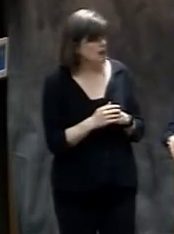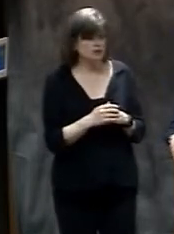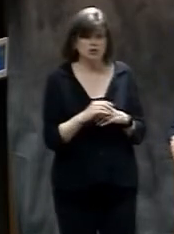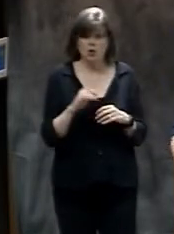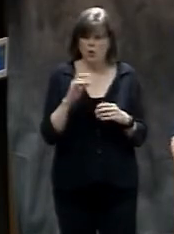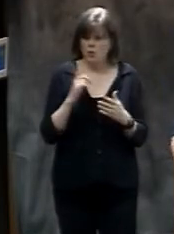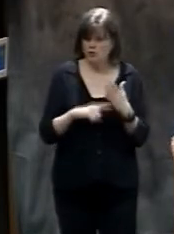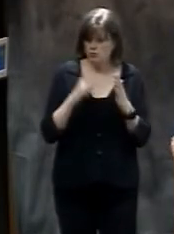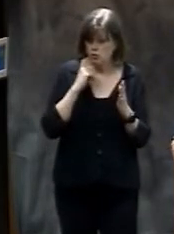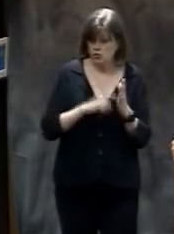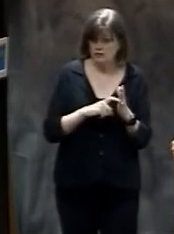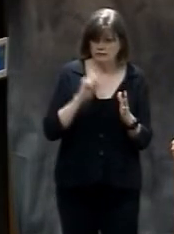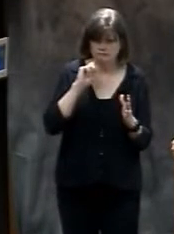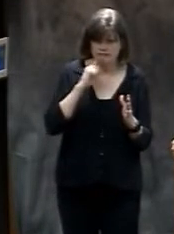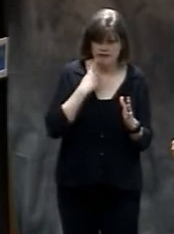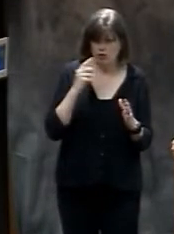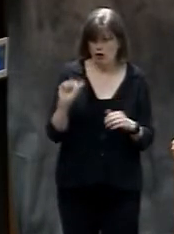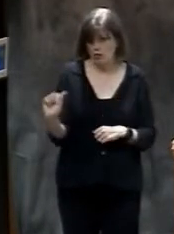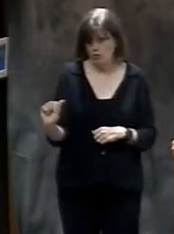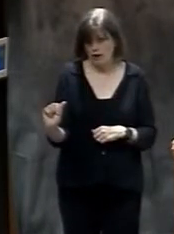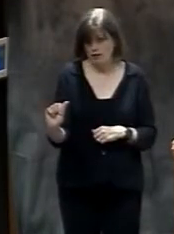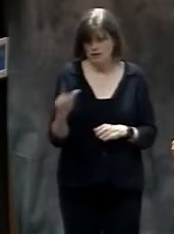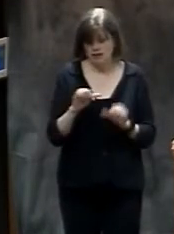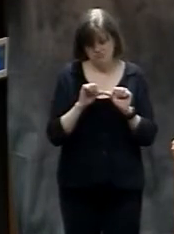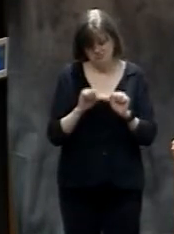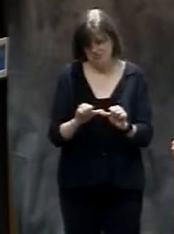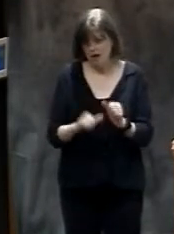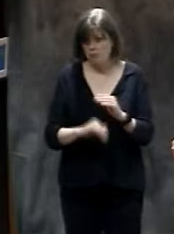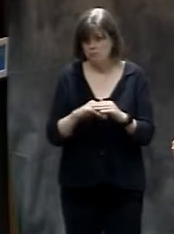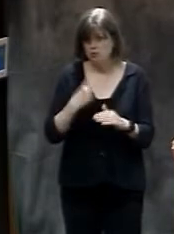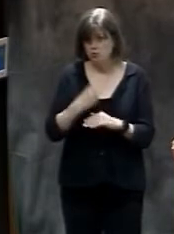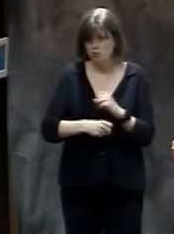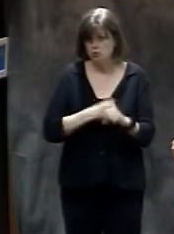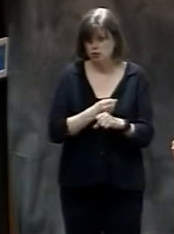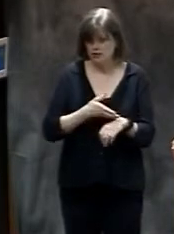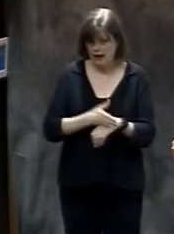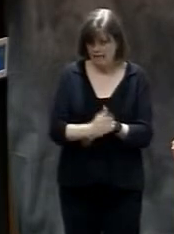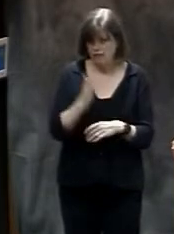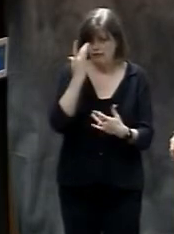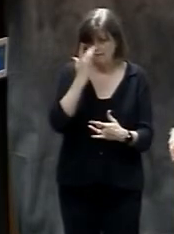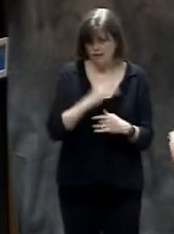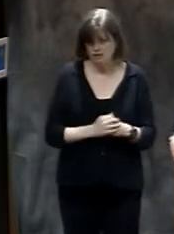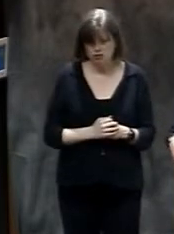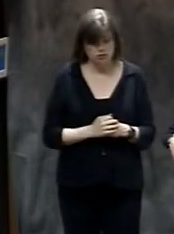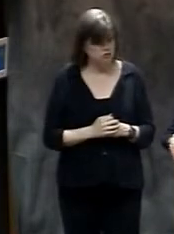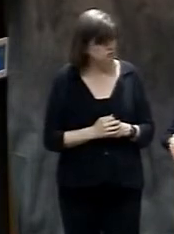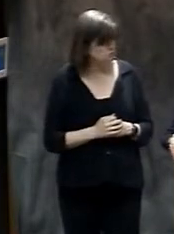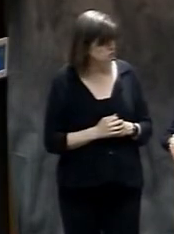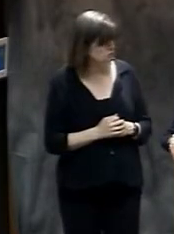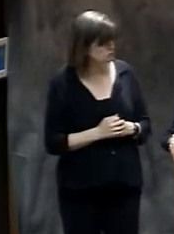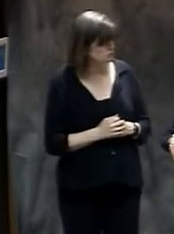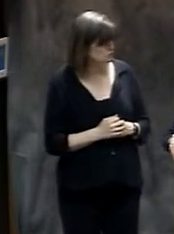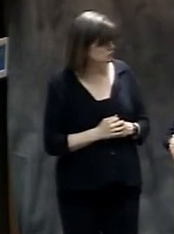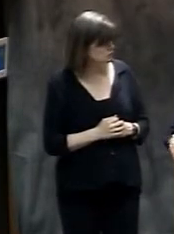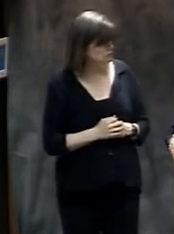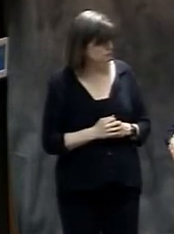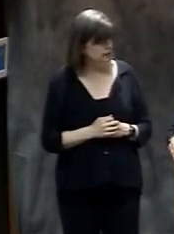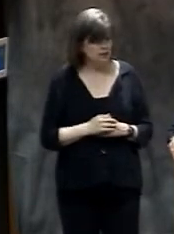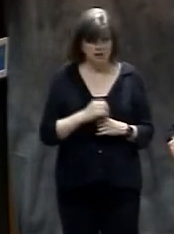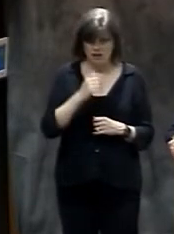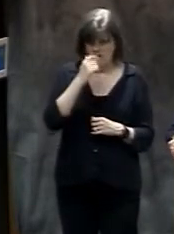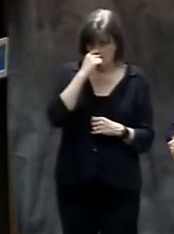arthritis, and this arthritis can persist up to 2 years after the infection. What's interesting about this one is you can